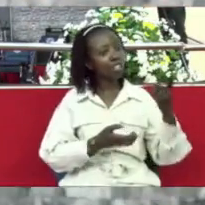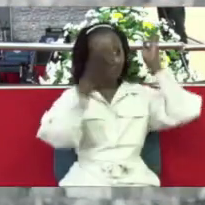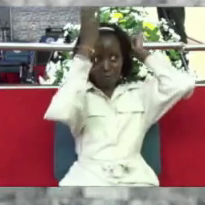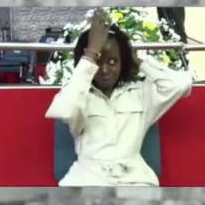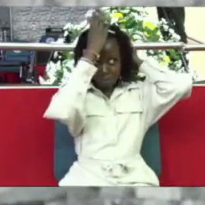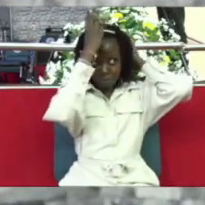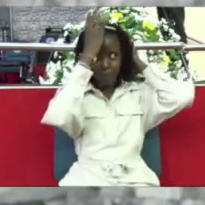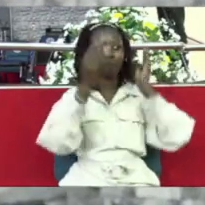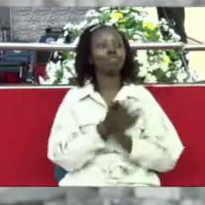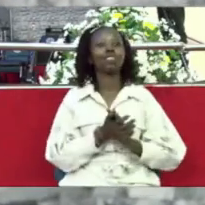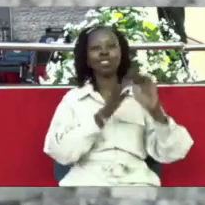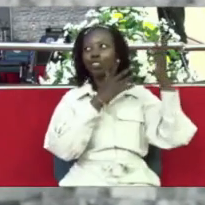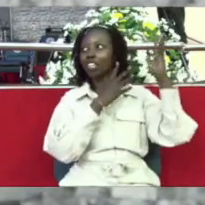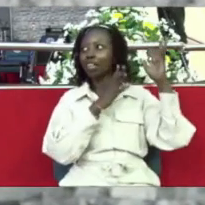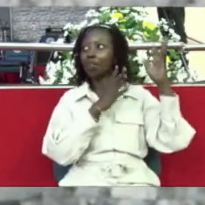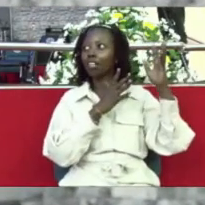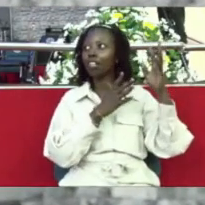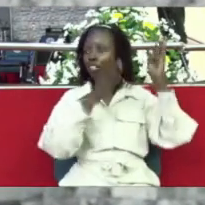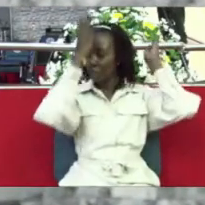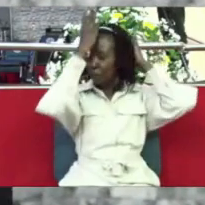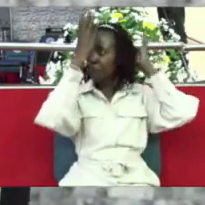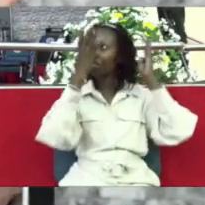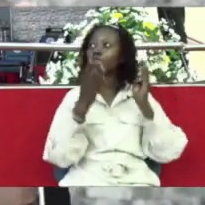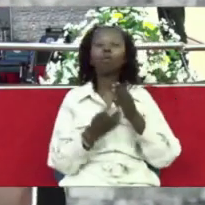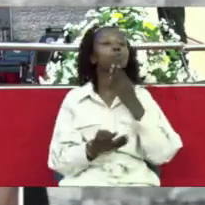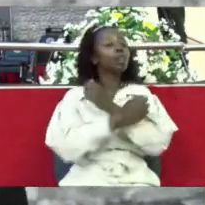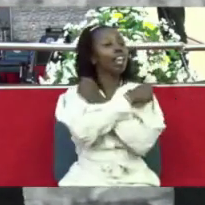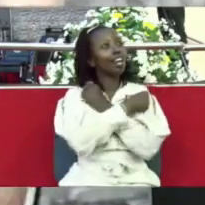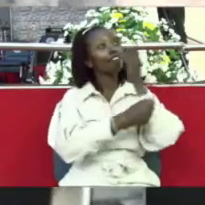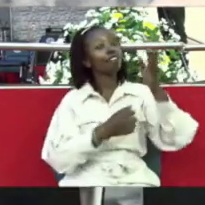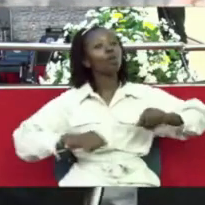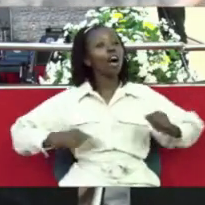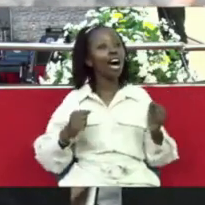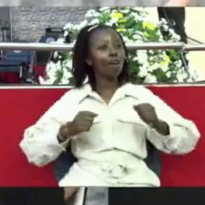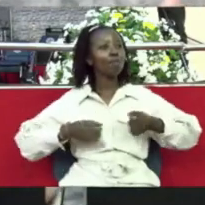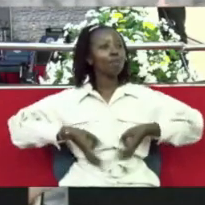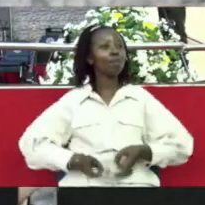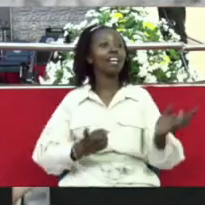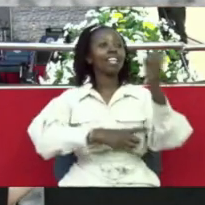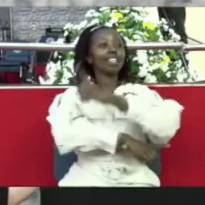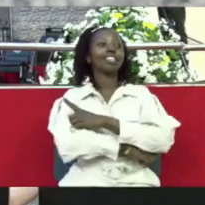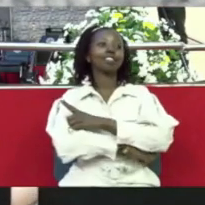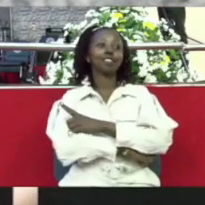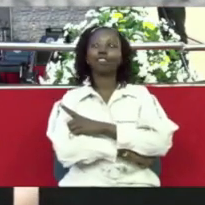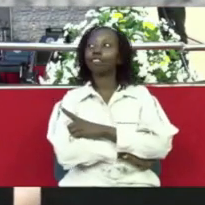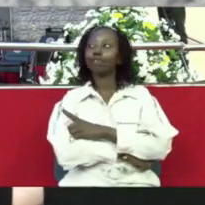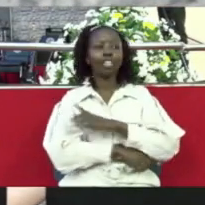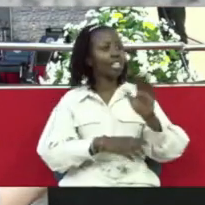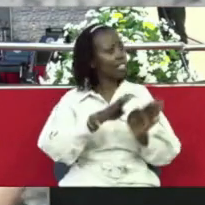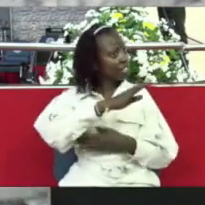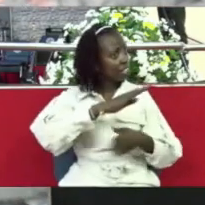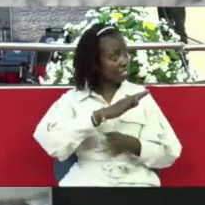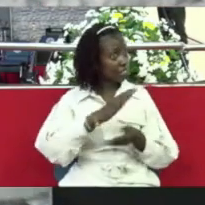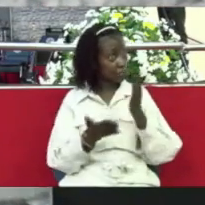to him? Bishop Jimmy, we love you. Happy birthday. Nasema happy birthday. Sing should we sing to him? Tumwimbie